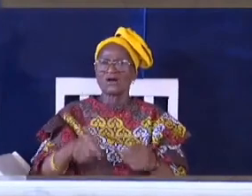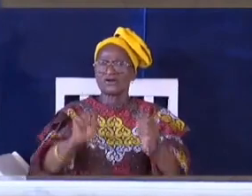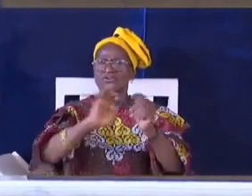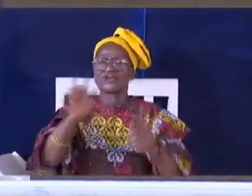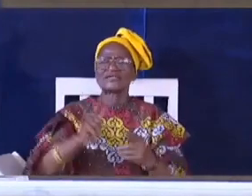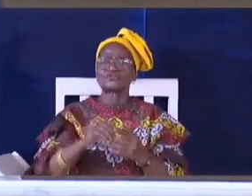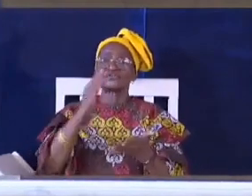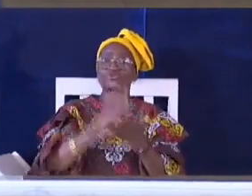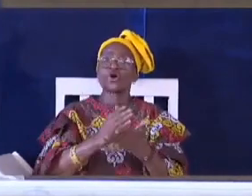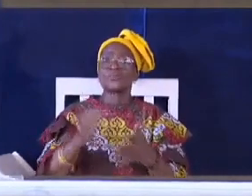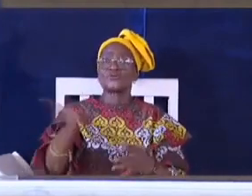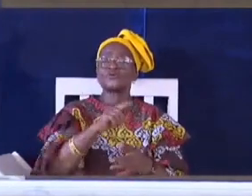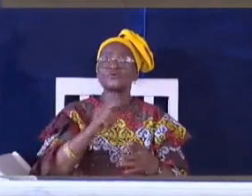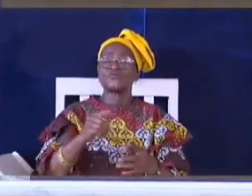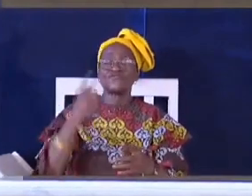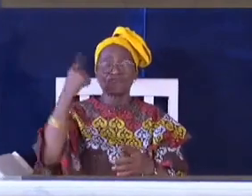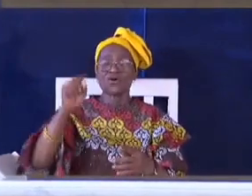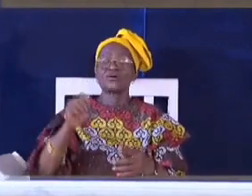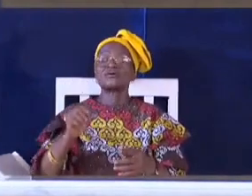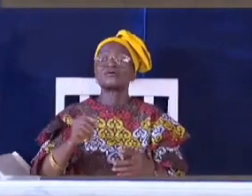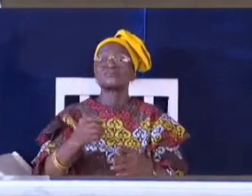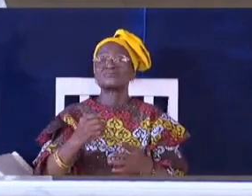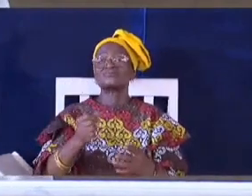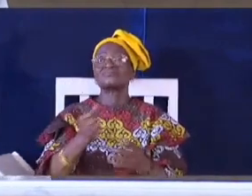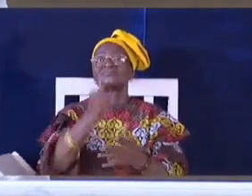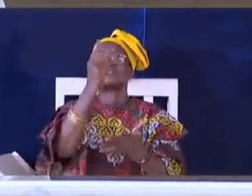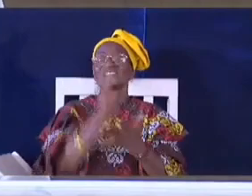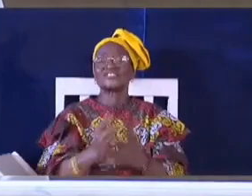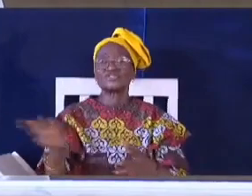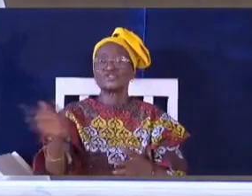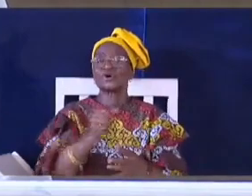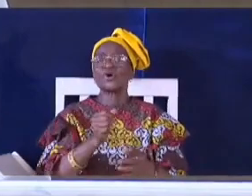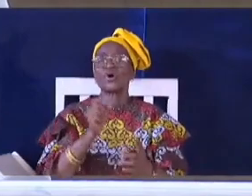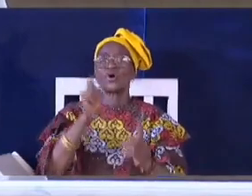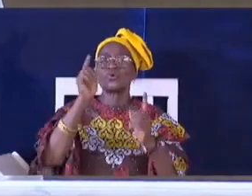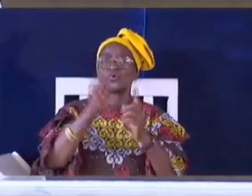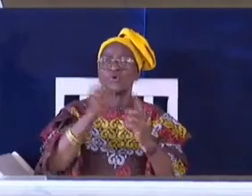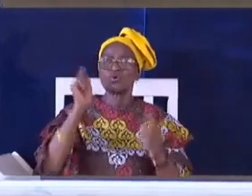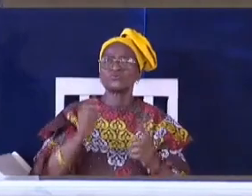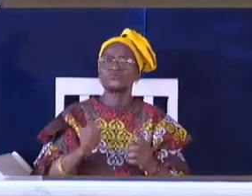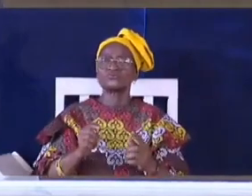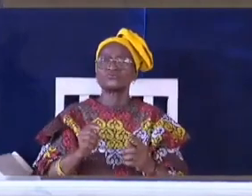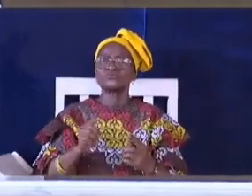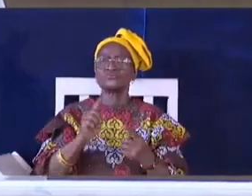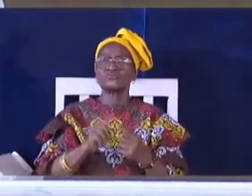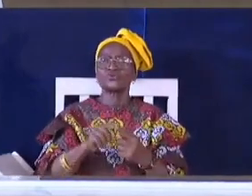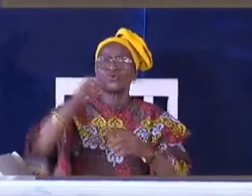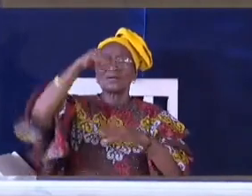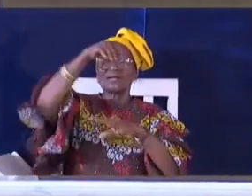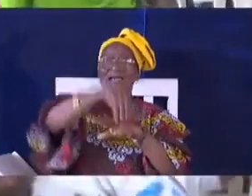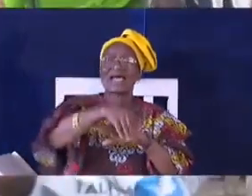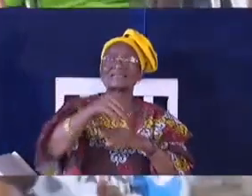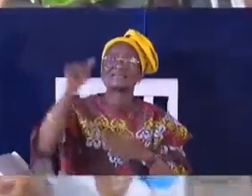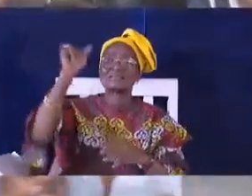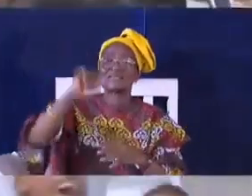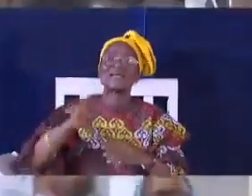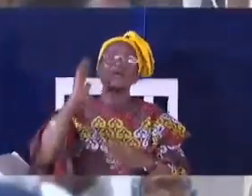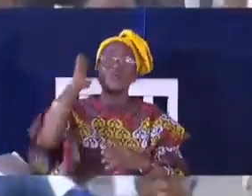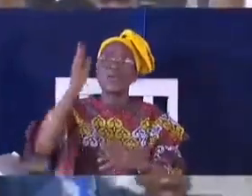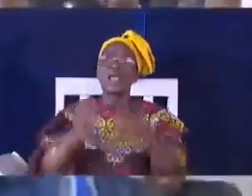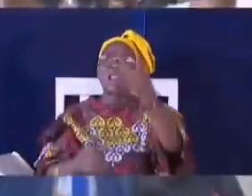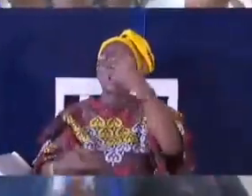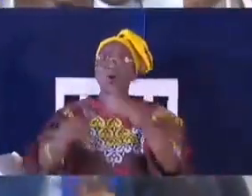goal, in the name that's above every other name, tonight, they will come to an end.